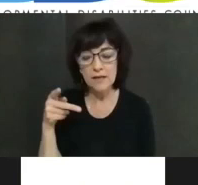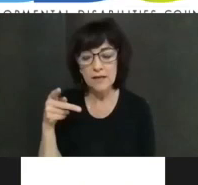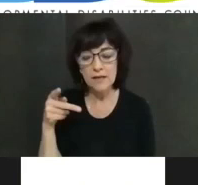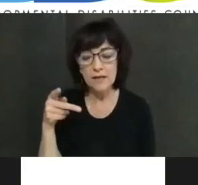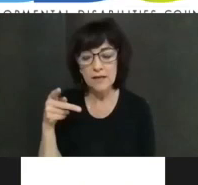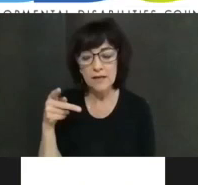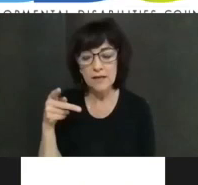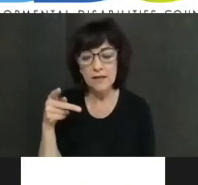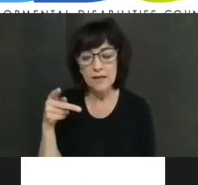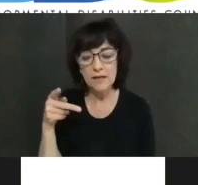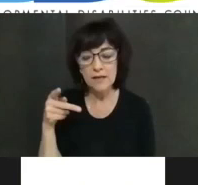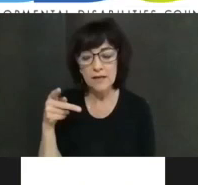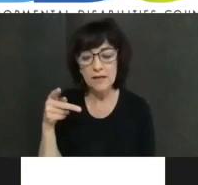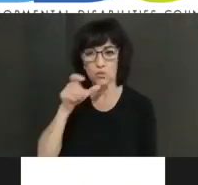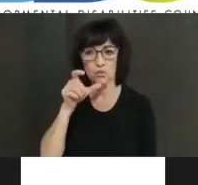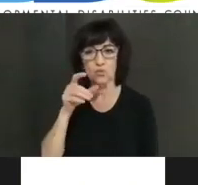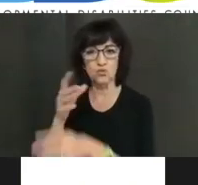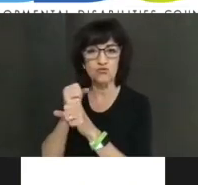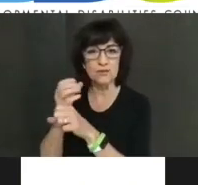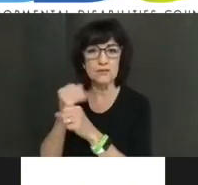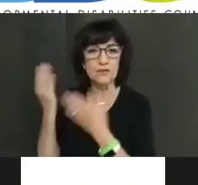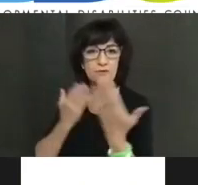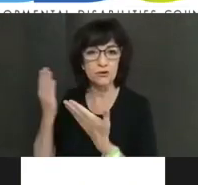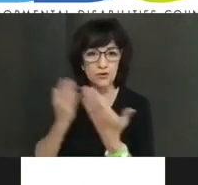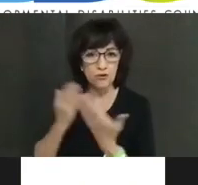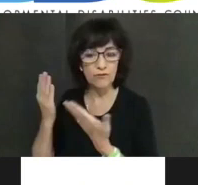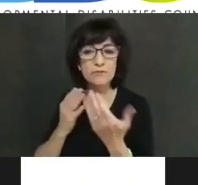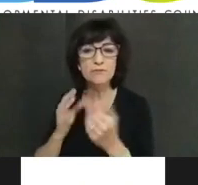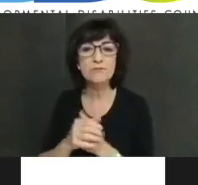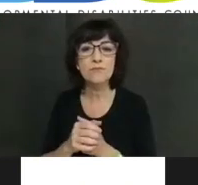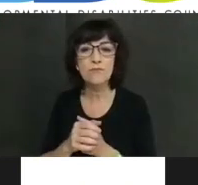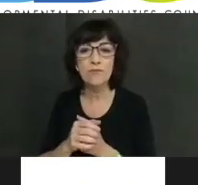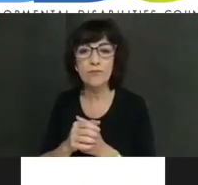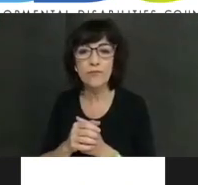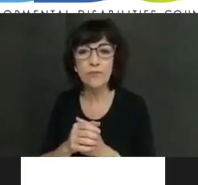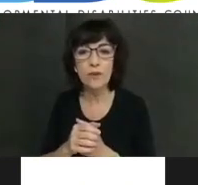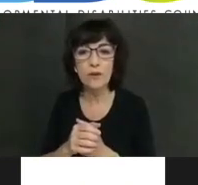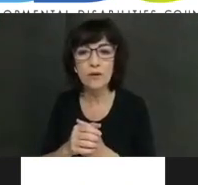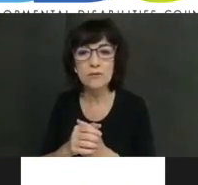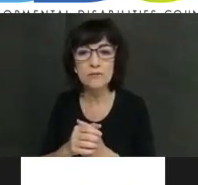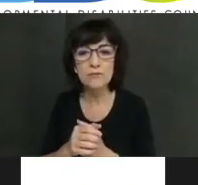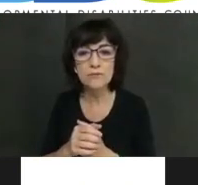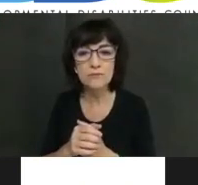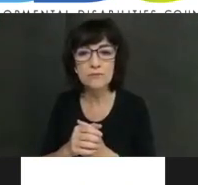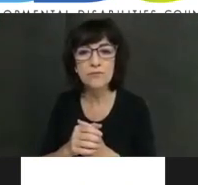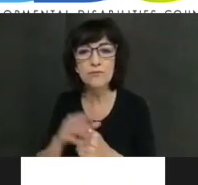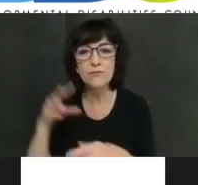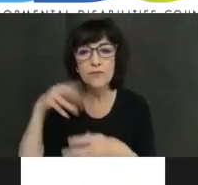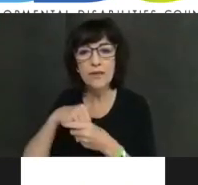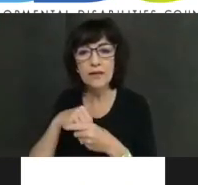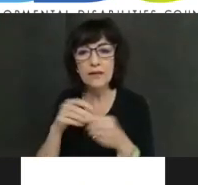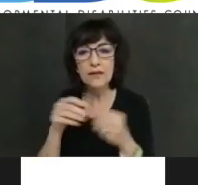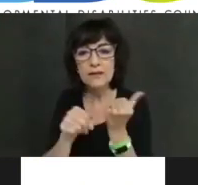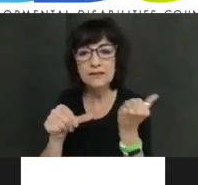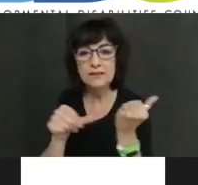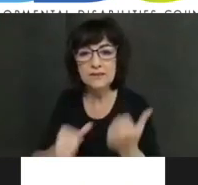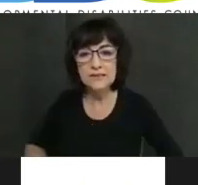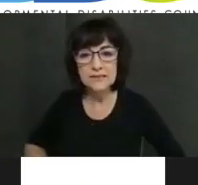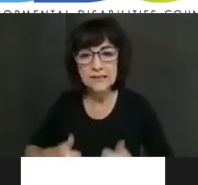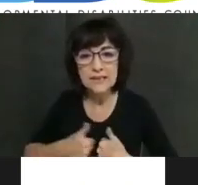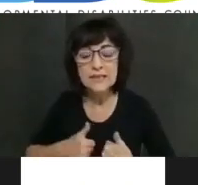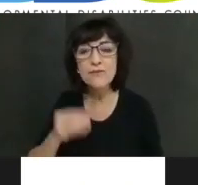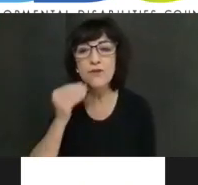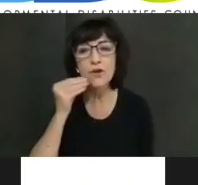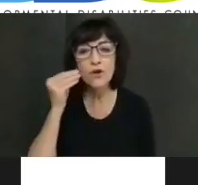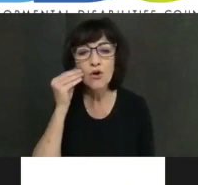the service residents that all of you serve, whether they're in a assisted living home or they are